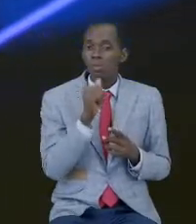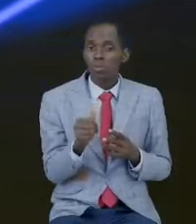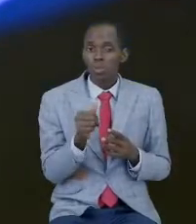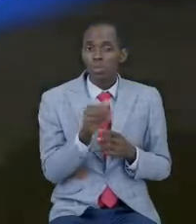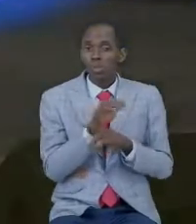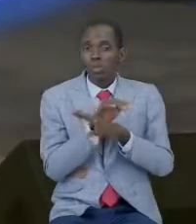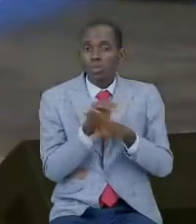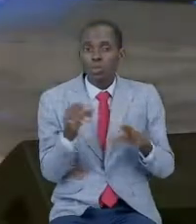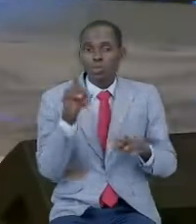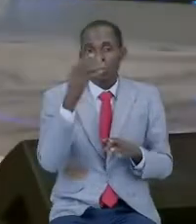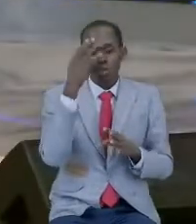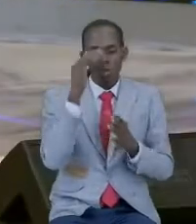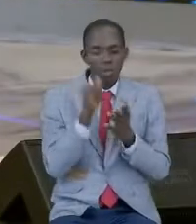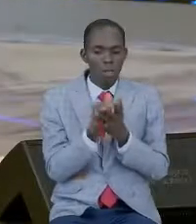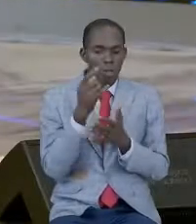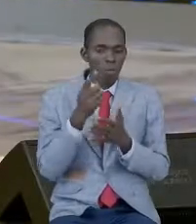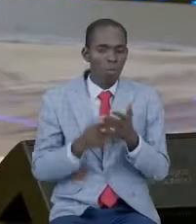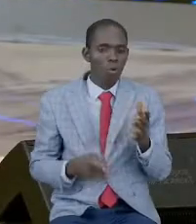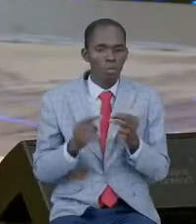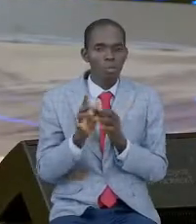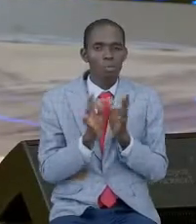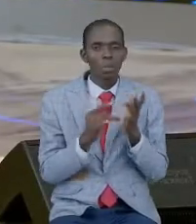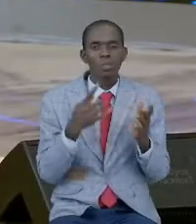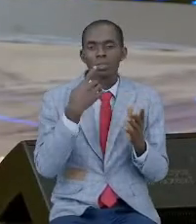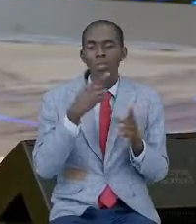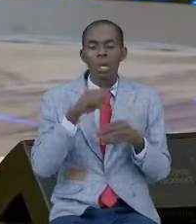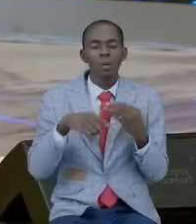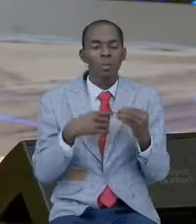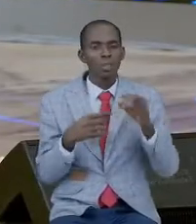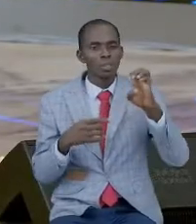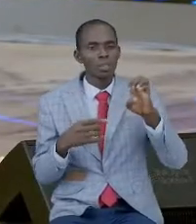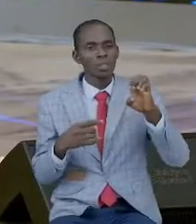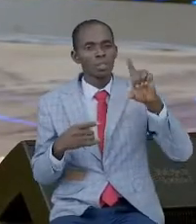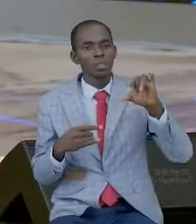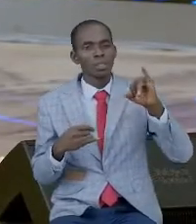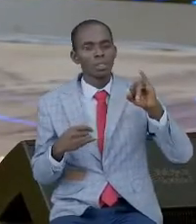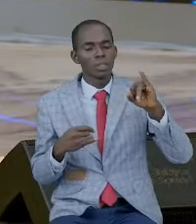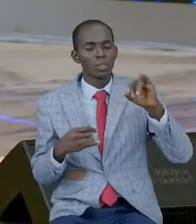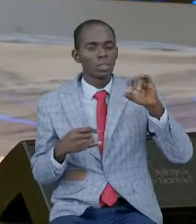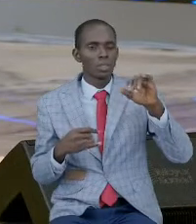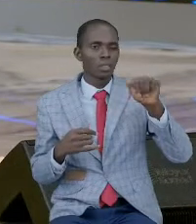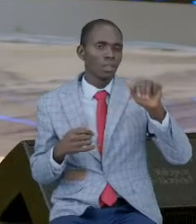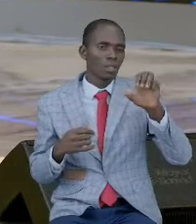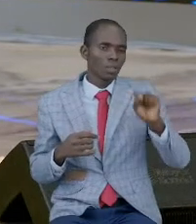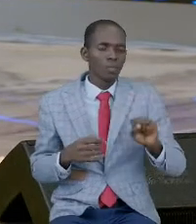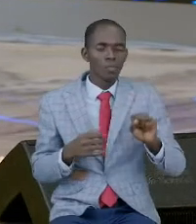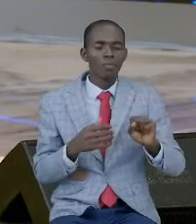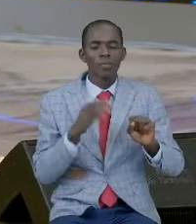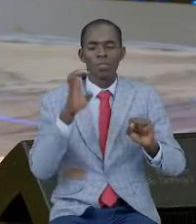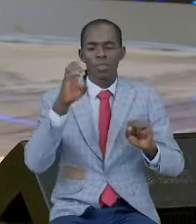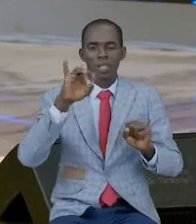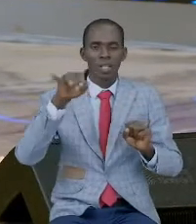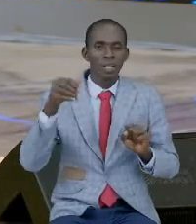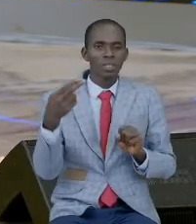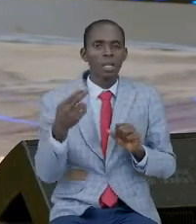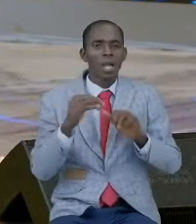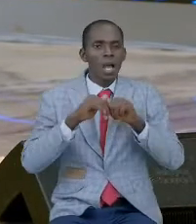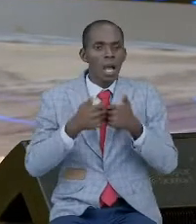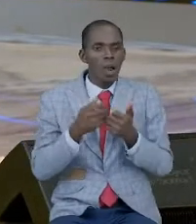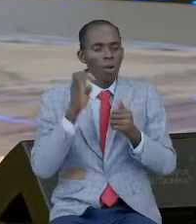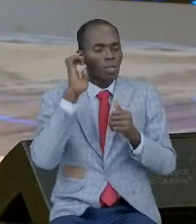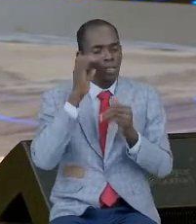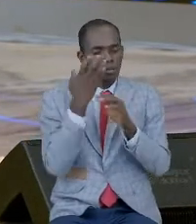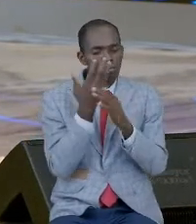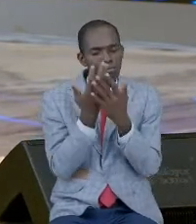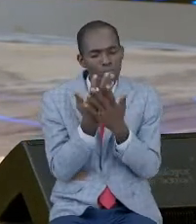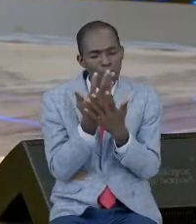scripture says of Elias, Elijah, how he maketh intercession to God